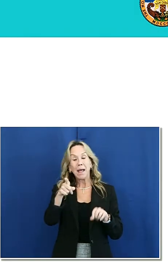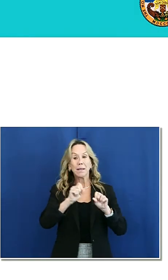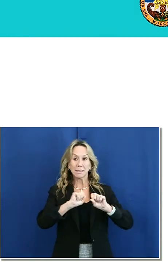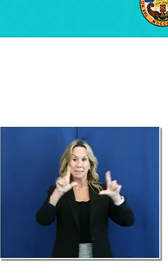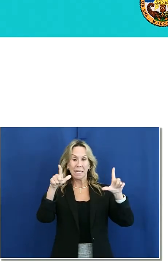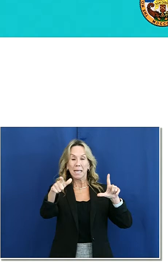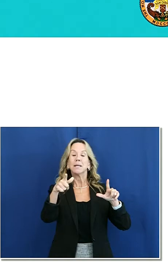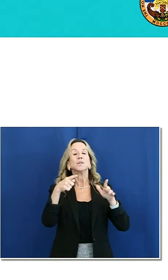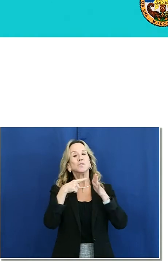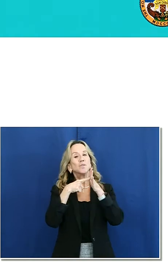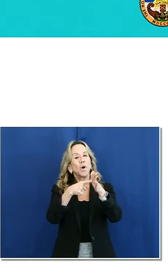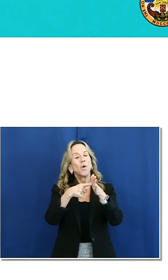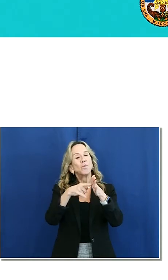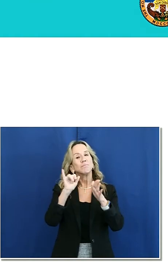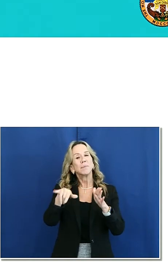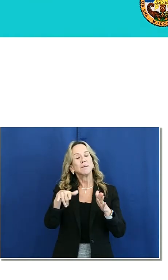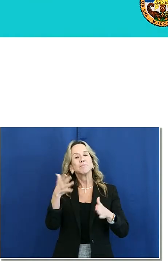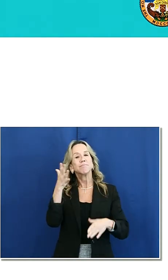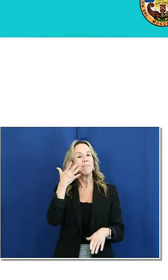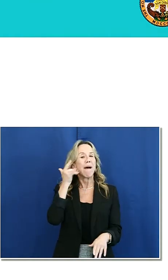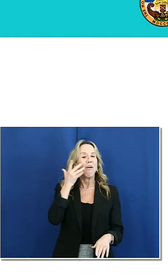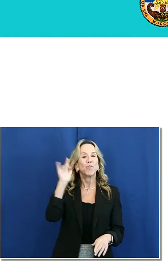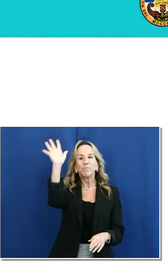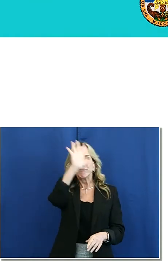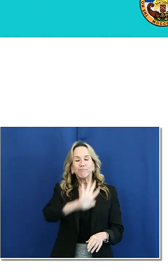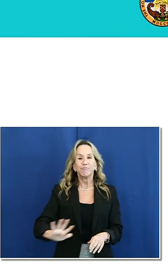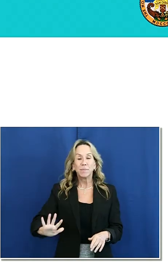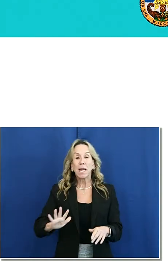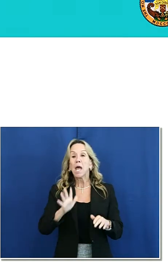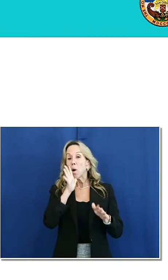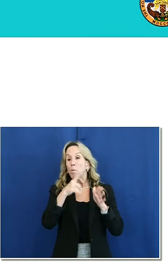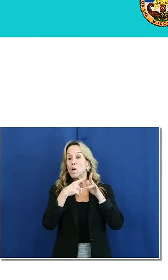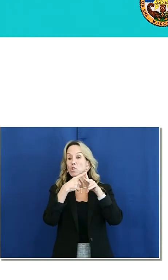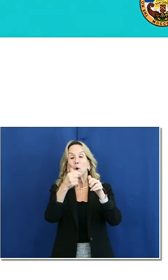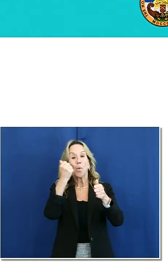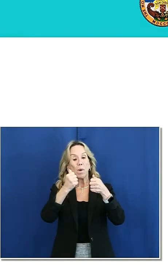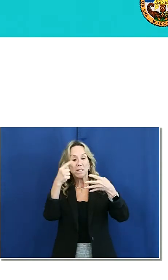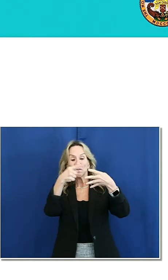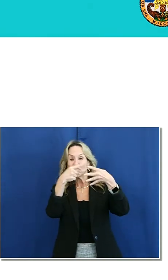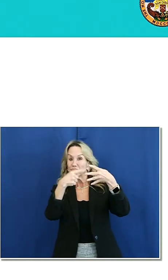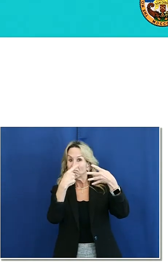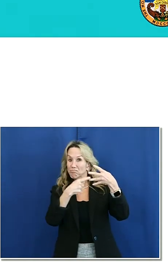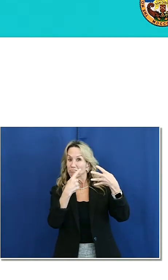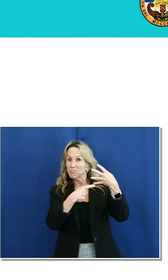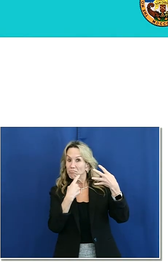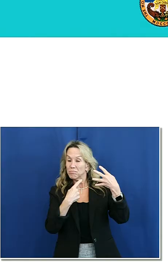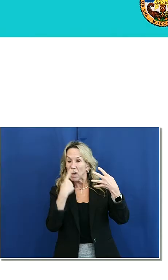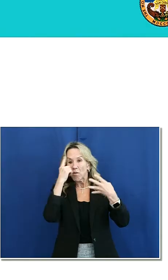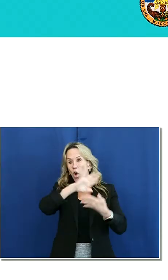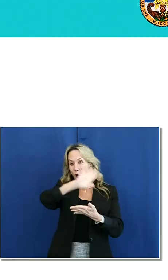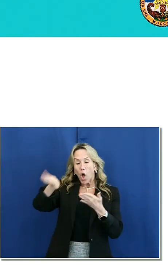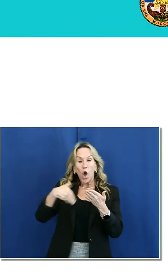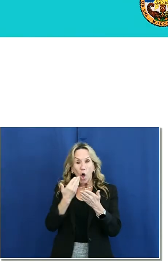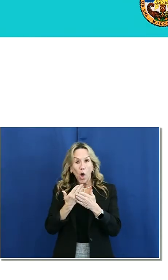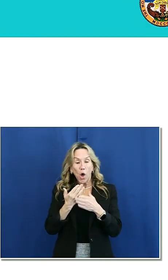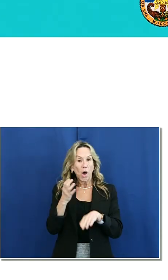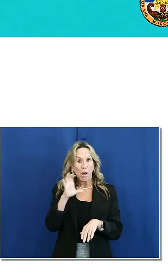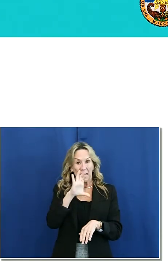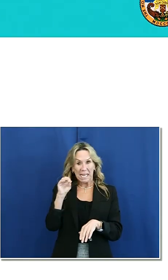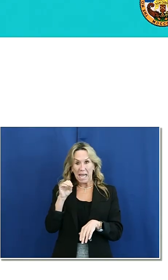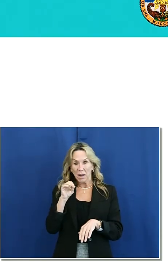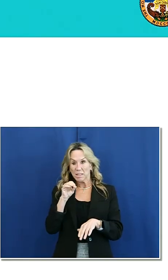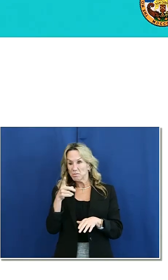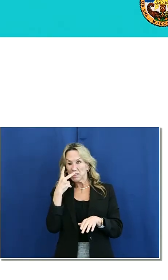of California and shows the what tiers all respective counties throughout the state are